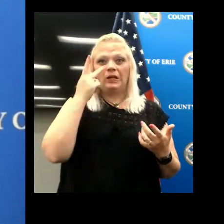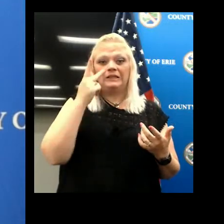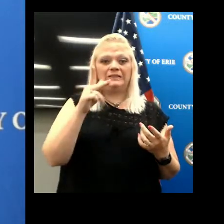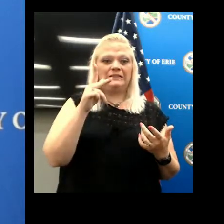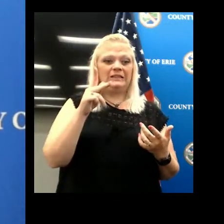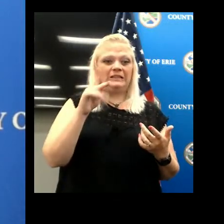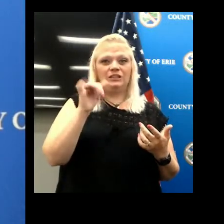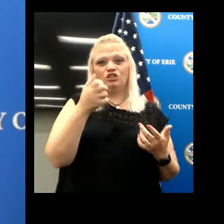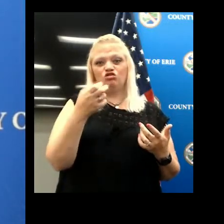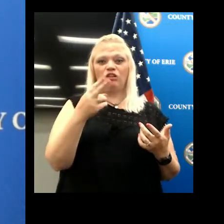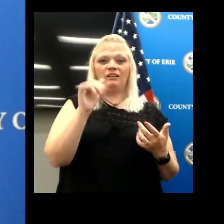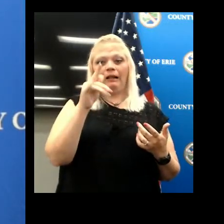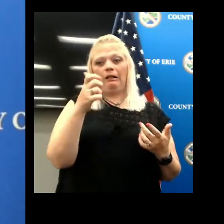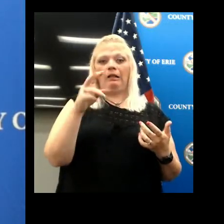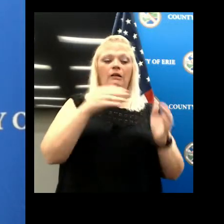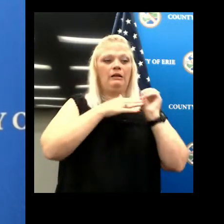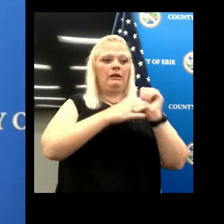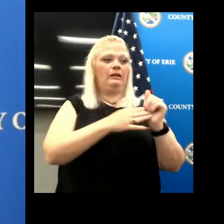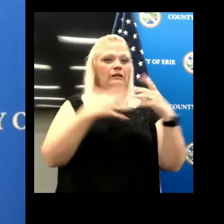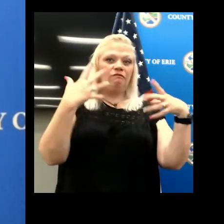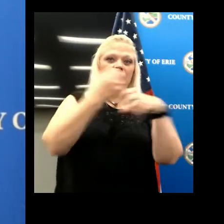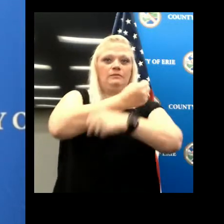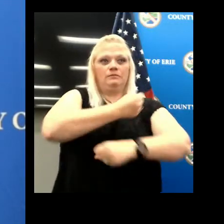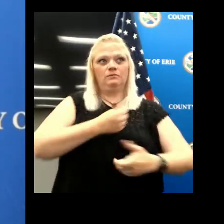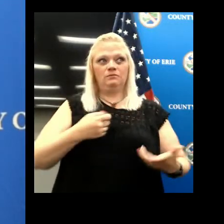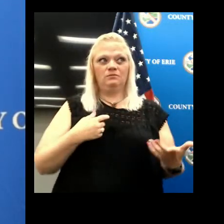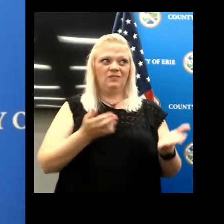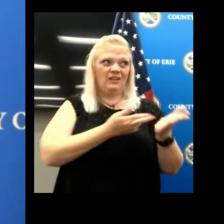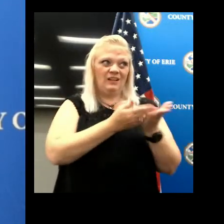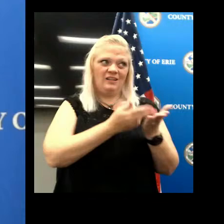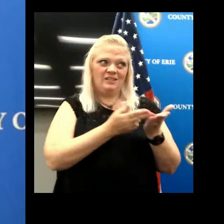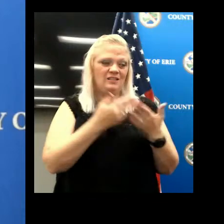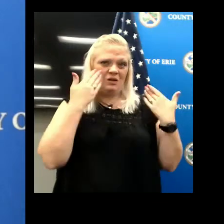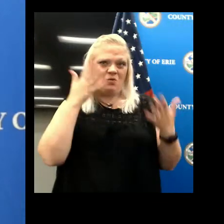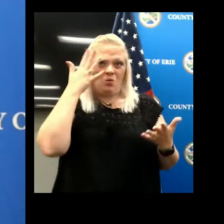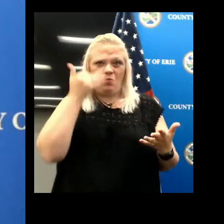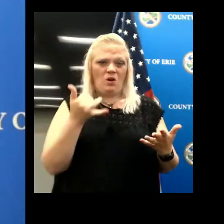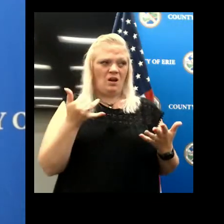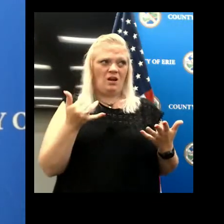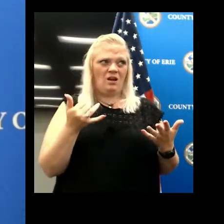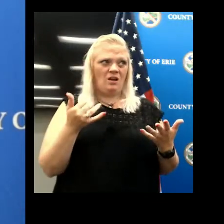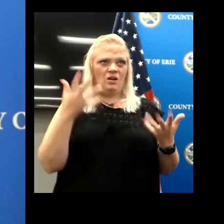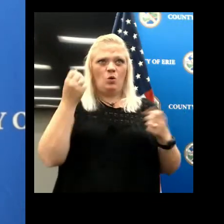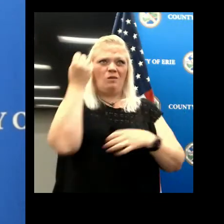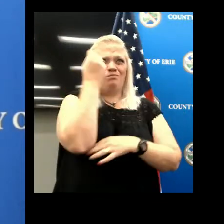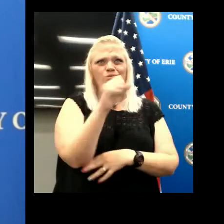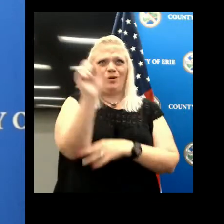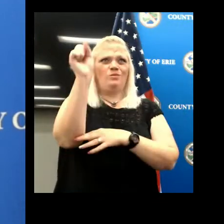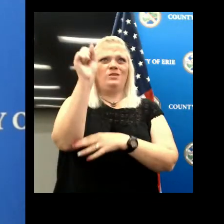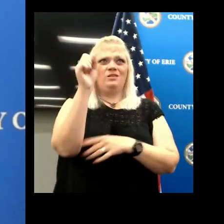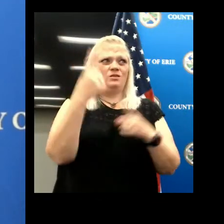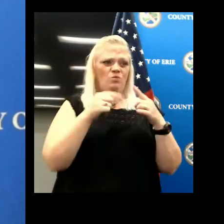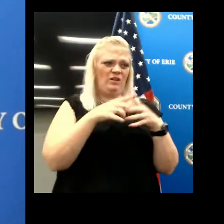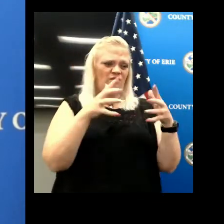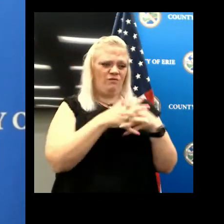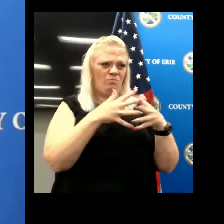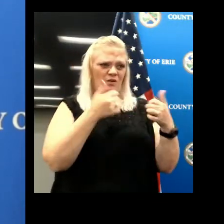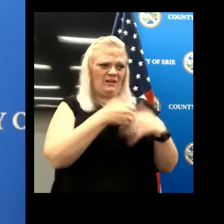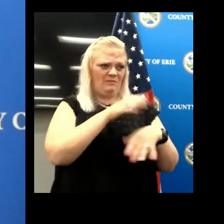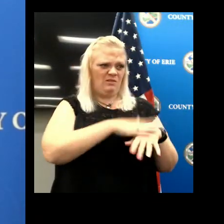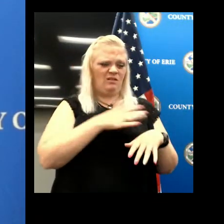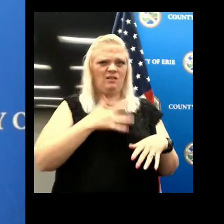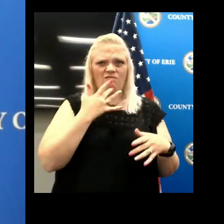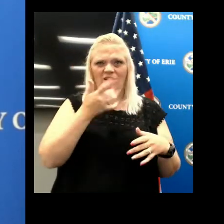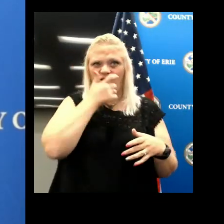lead the team to victory. Truthfully, I don't know why anybody would want to drive or do a protest when the football game's on. I'd rather watch the football